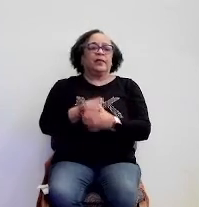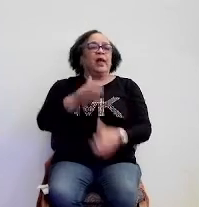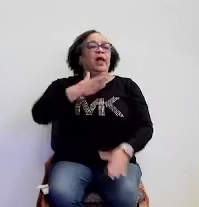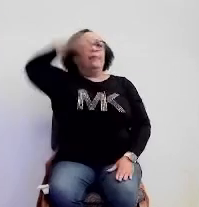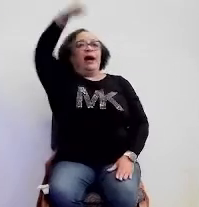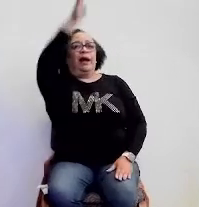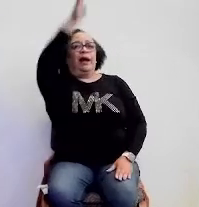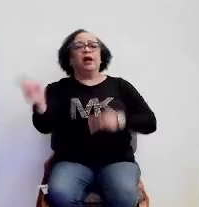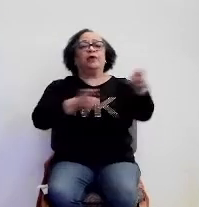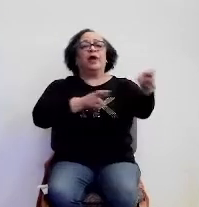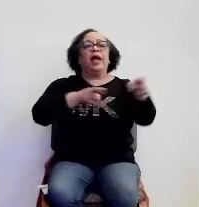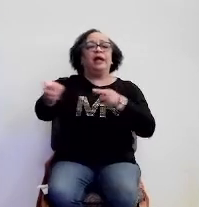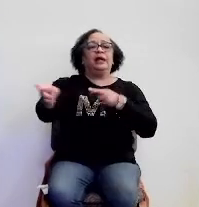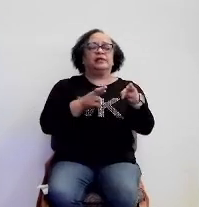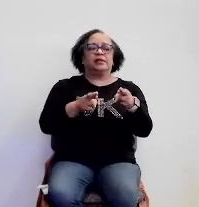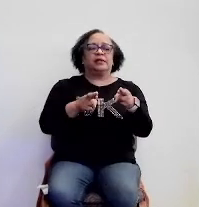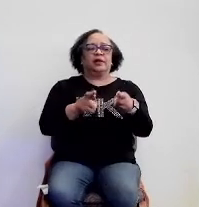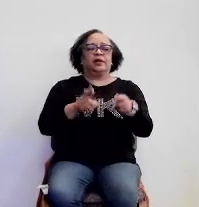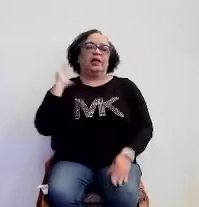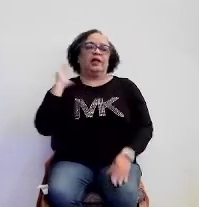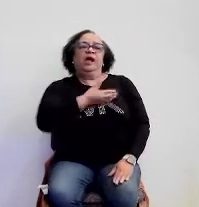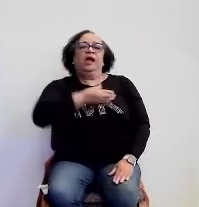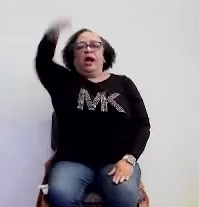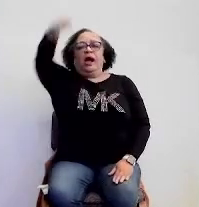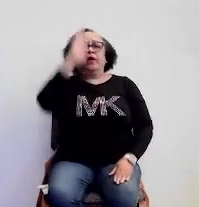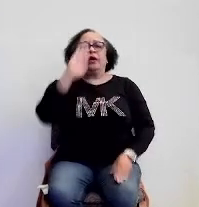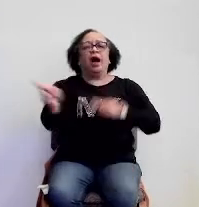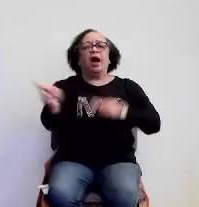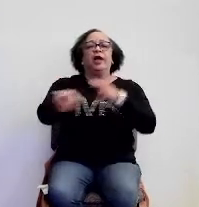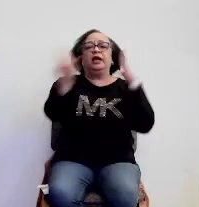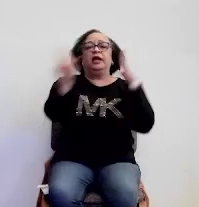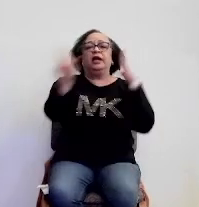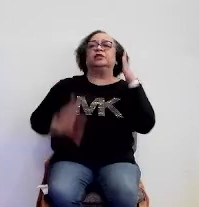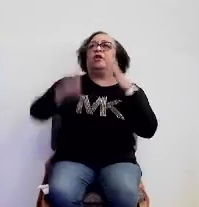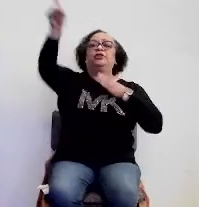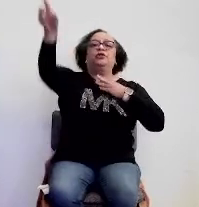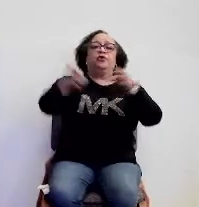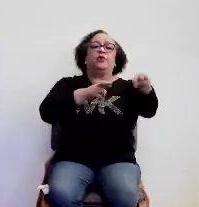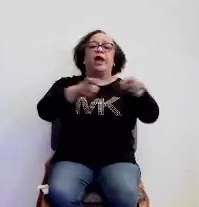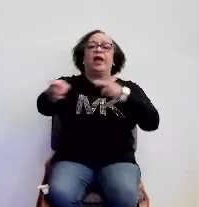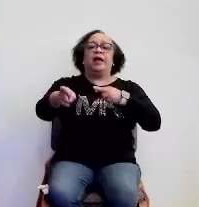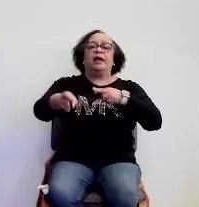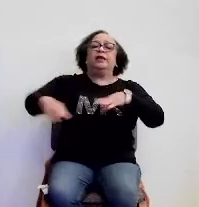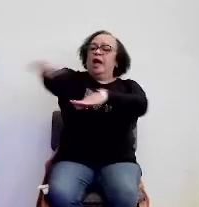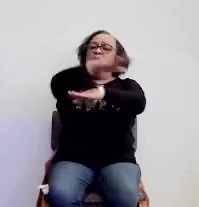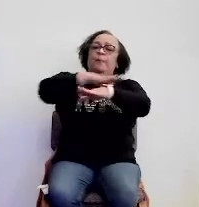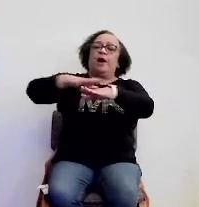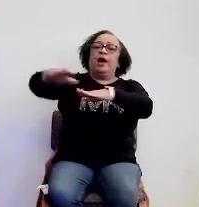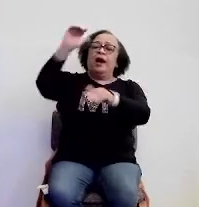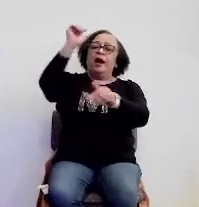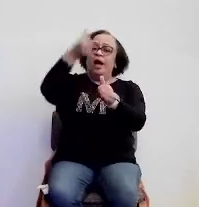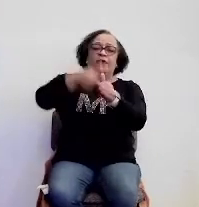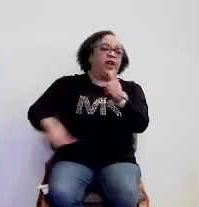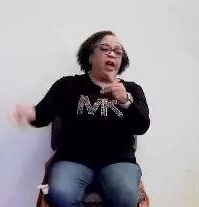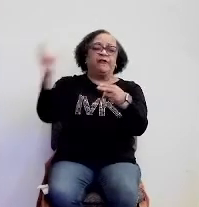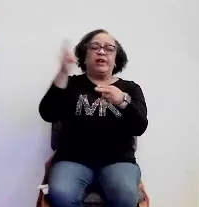Say, my God reigns. My God reigns. Our God reigns. Our God reigns. Lord, you